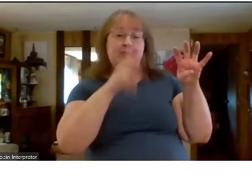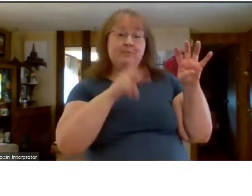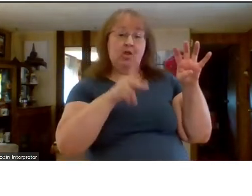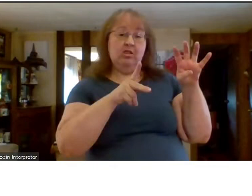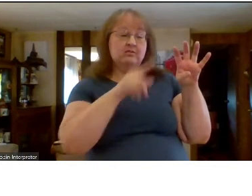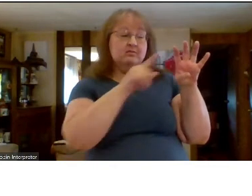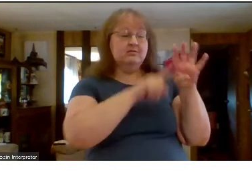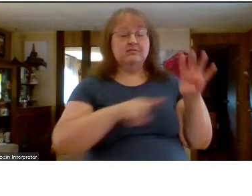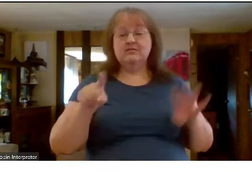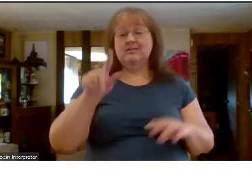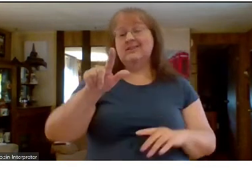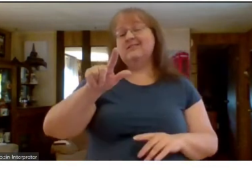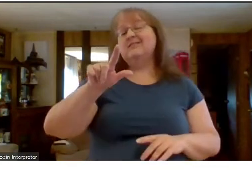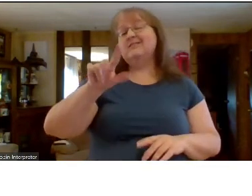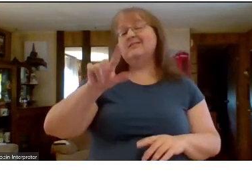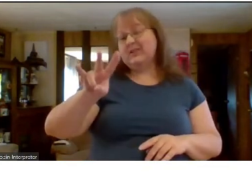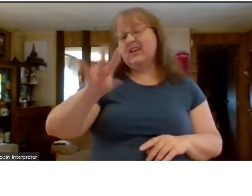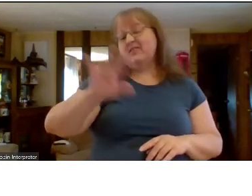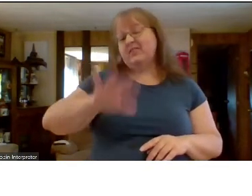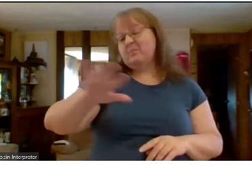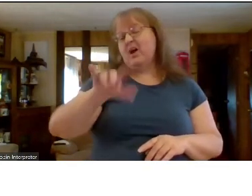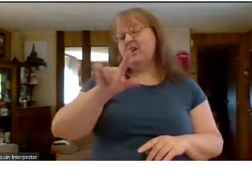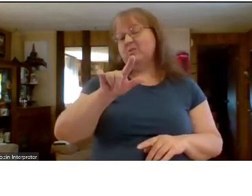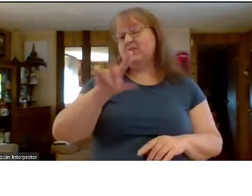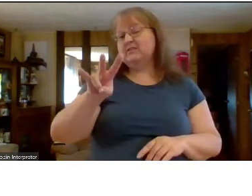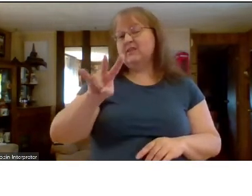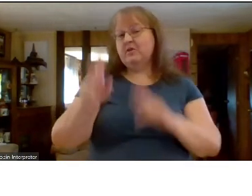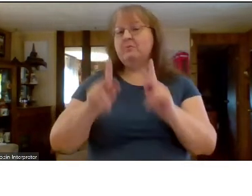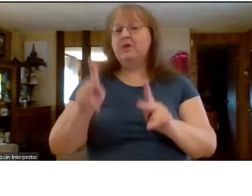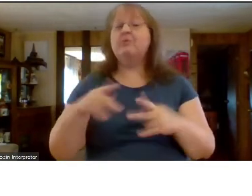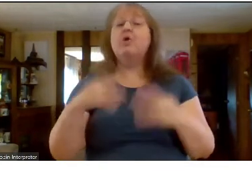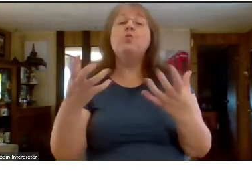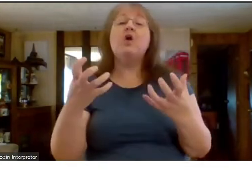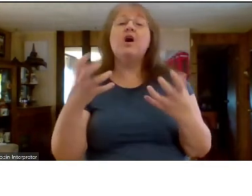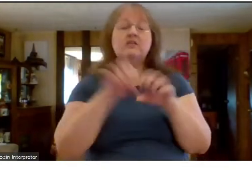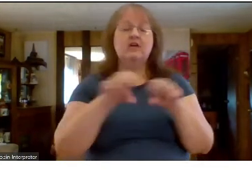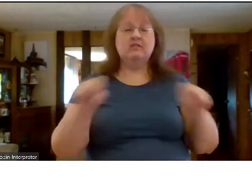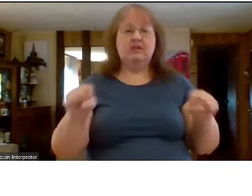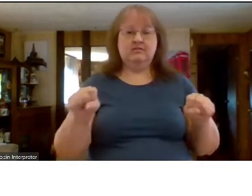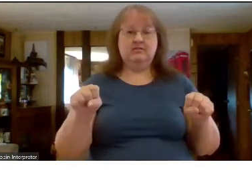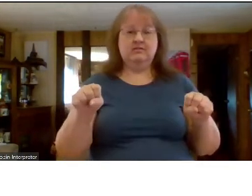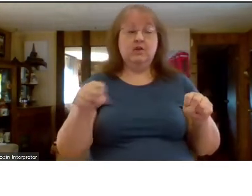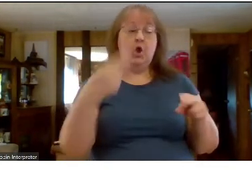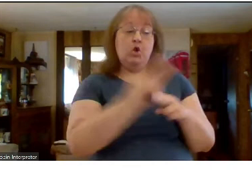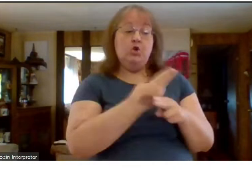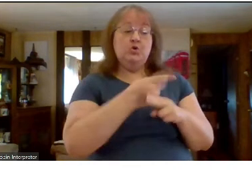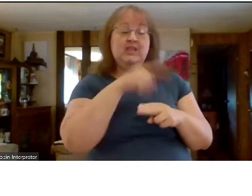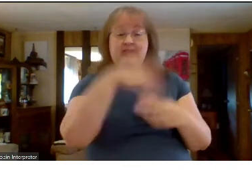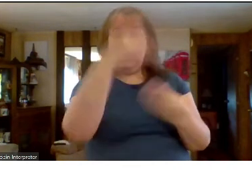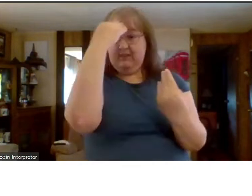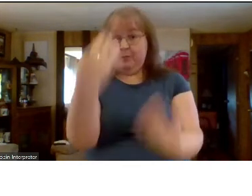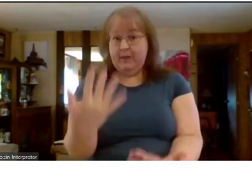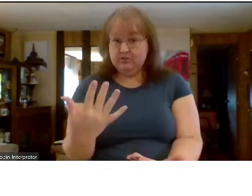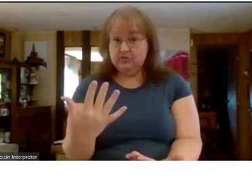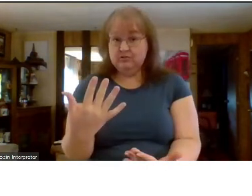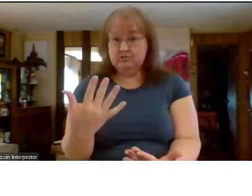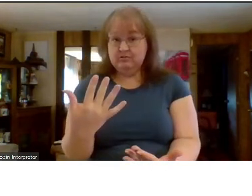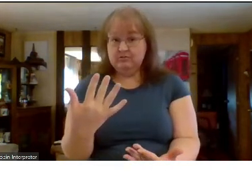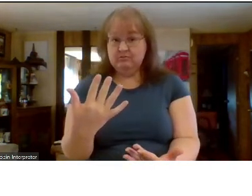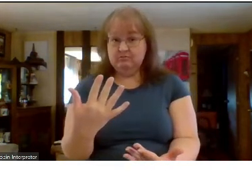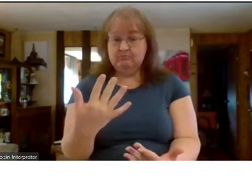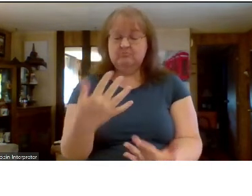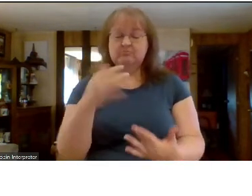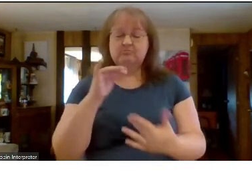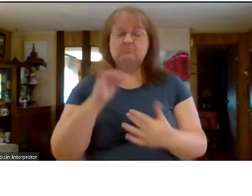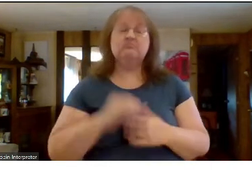approximately 27 people out of 400 would want hot dogs based off the ratio, based off